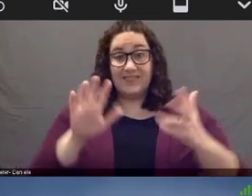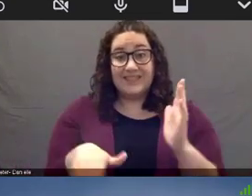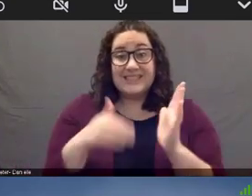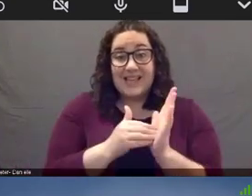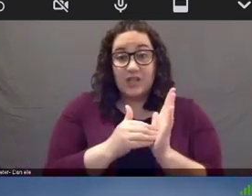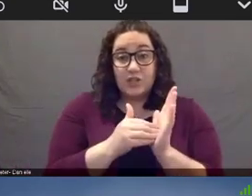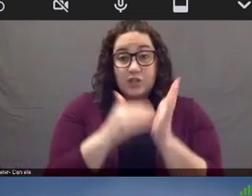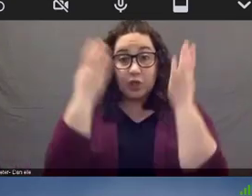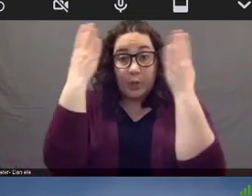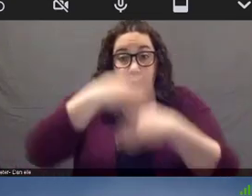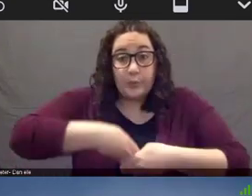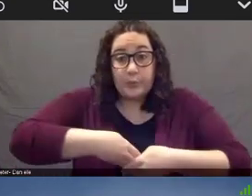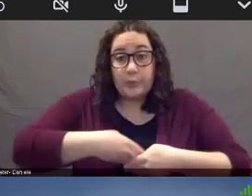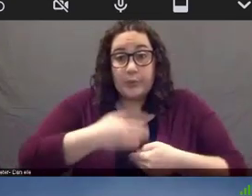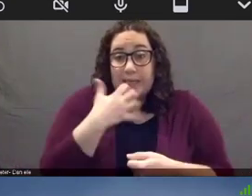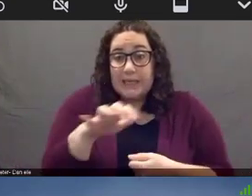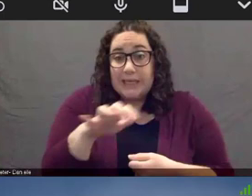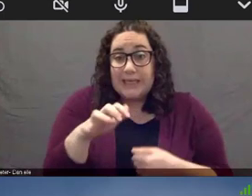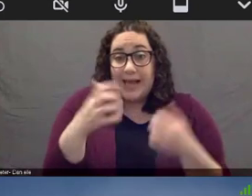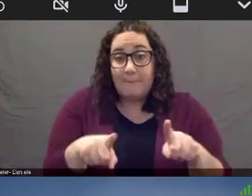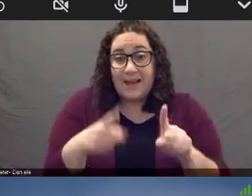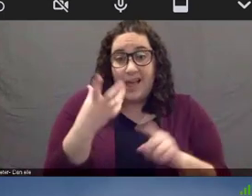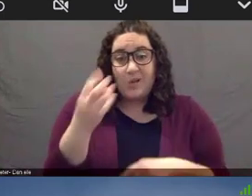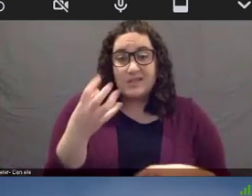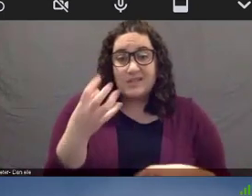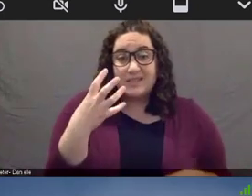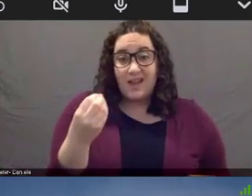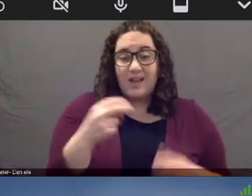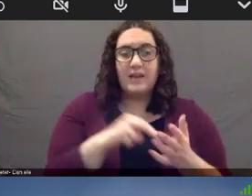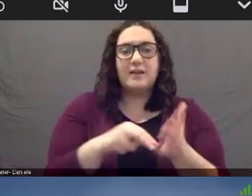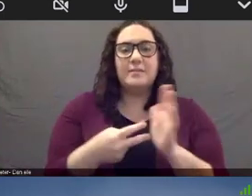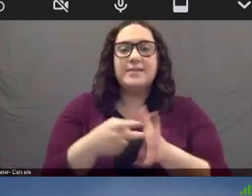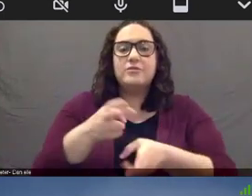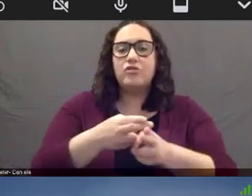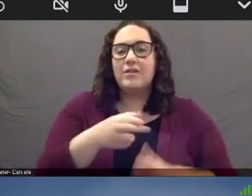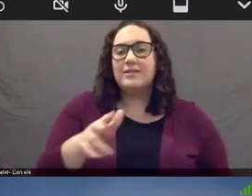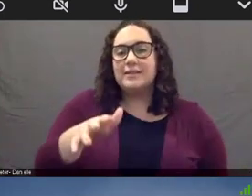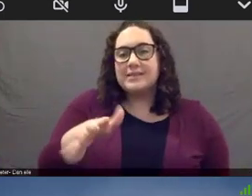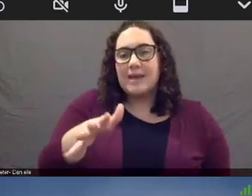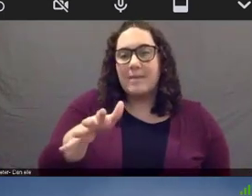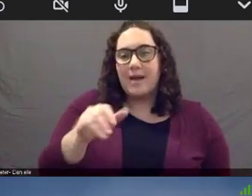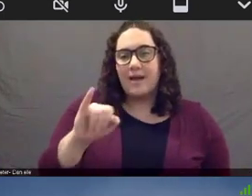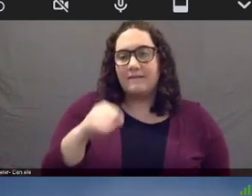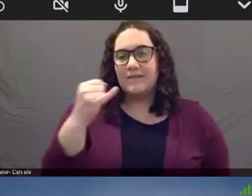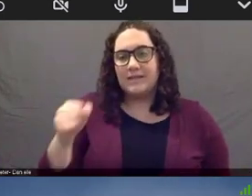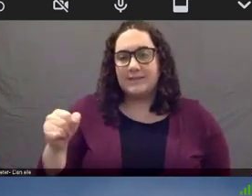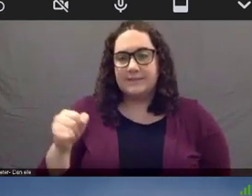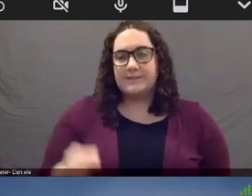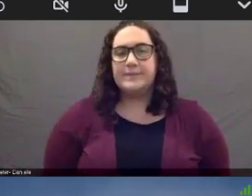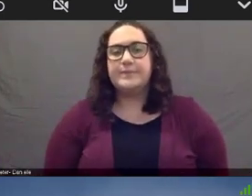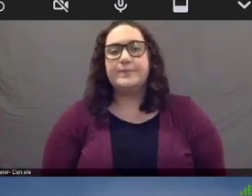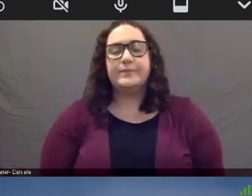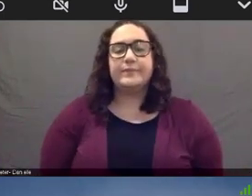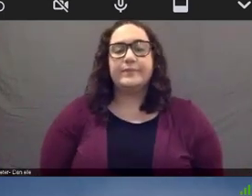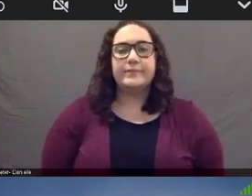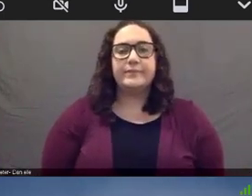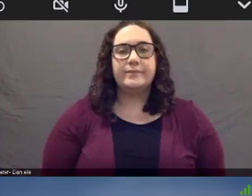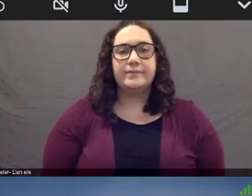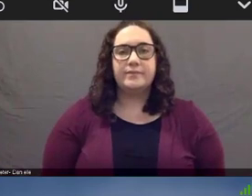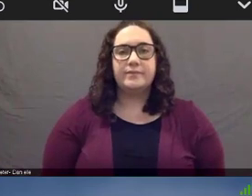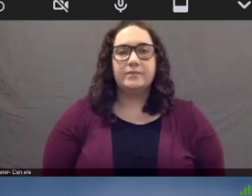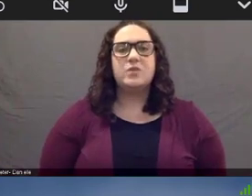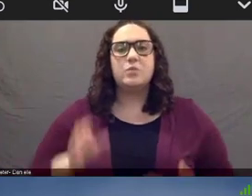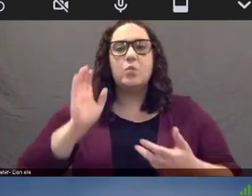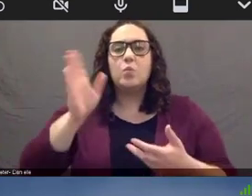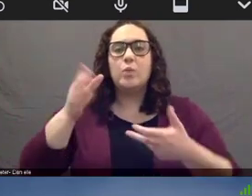this semi-infinite solution, right? So I'll go through each of these options in a little bit more depth here, right? So the